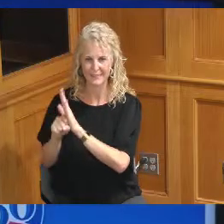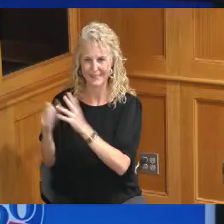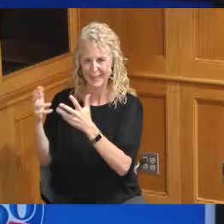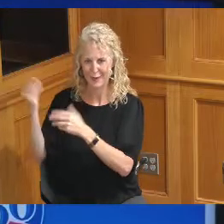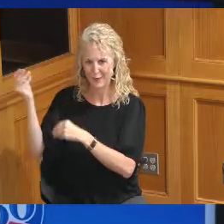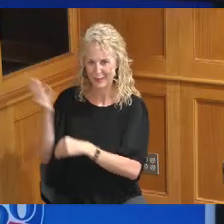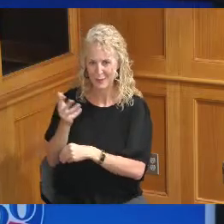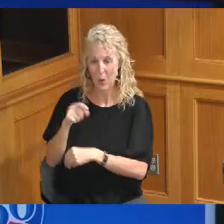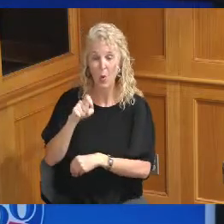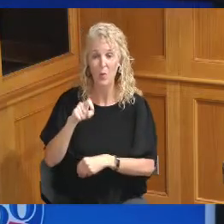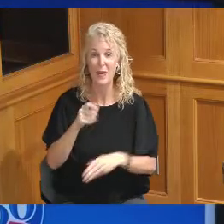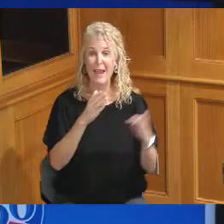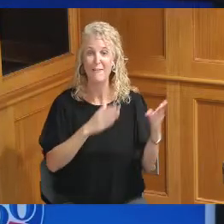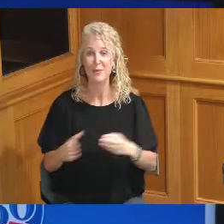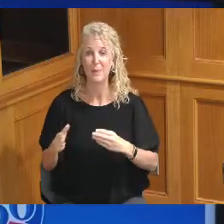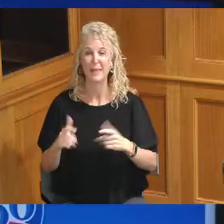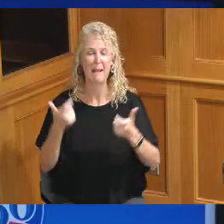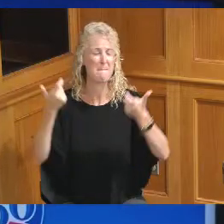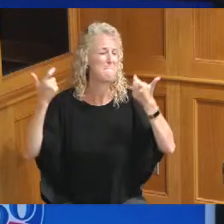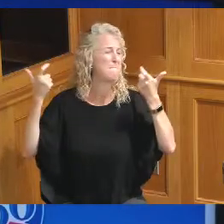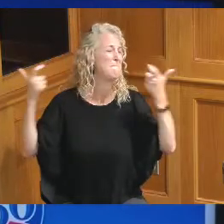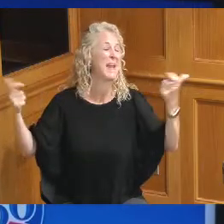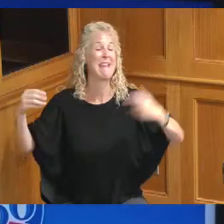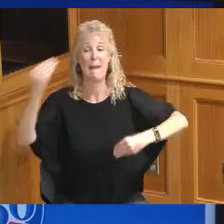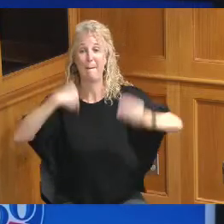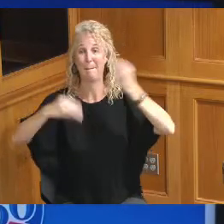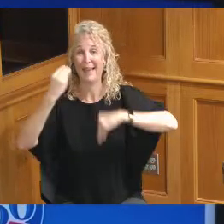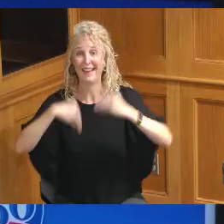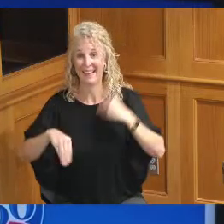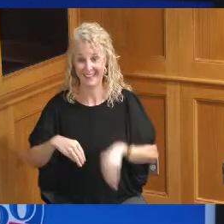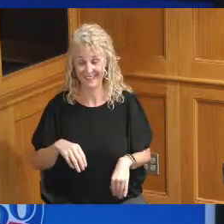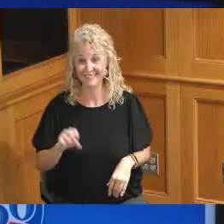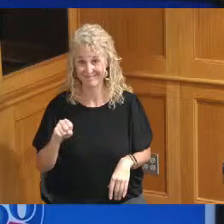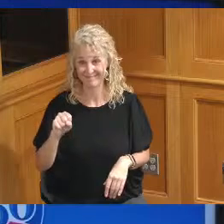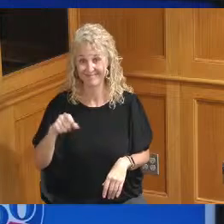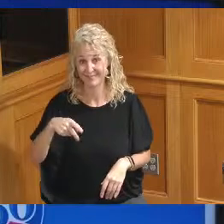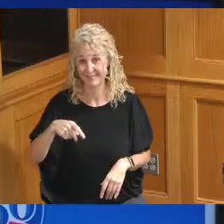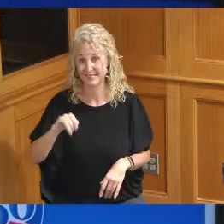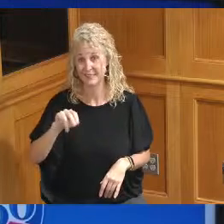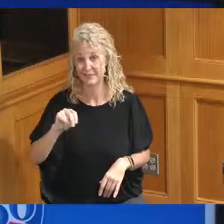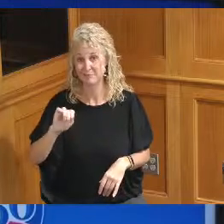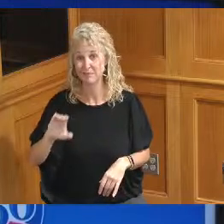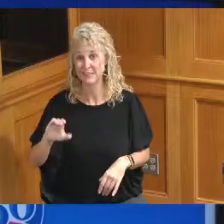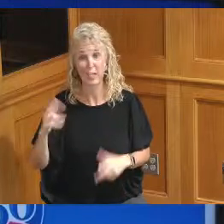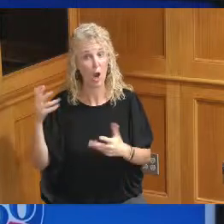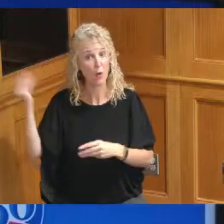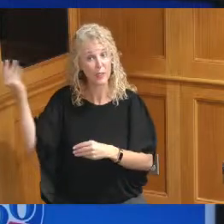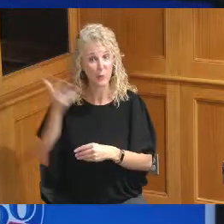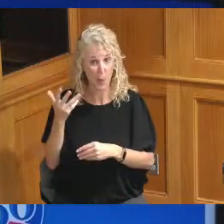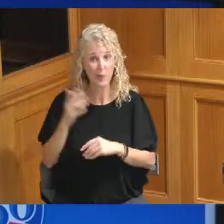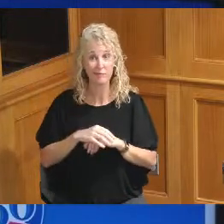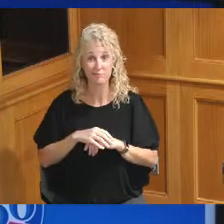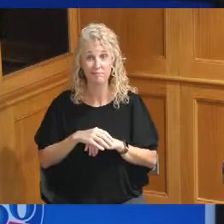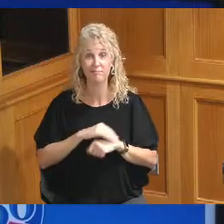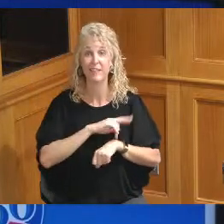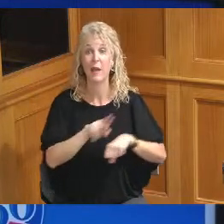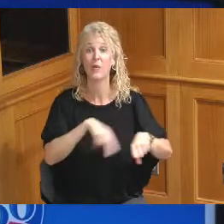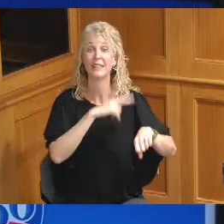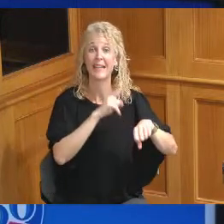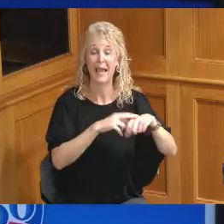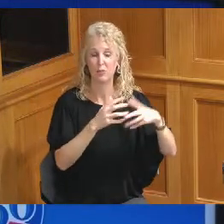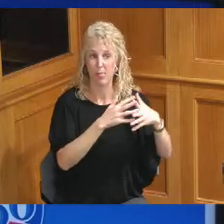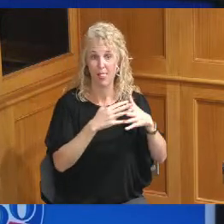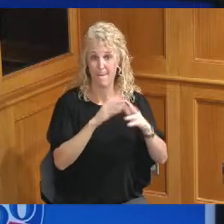plan a picnic. We got to plan a big picnic for 2026. So there is some guidance that's already coming down from the national organization and the state